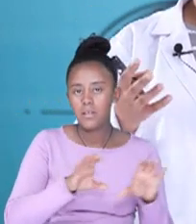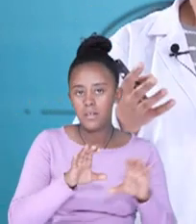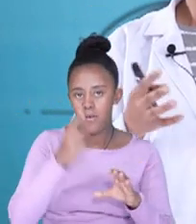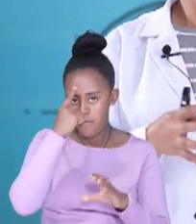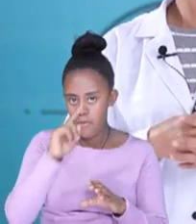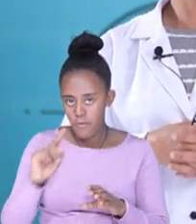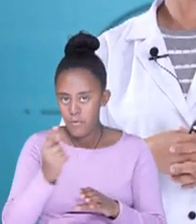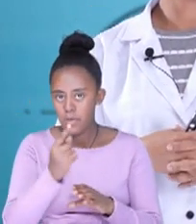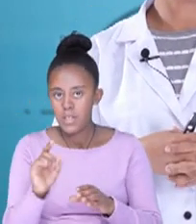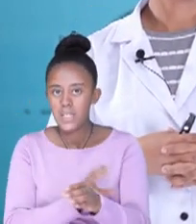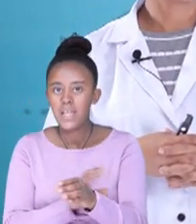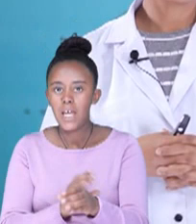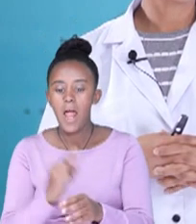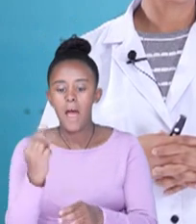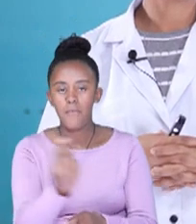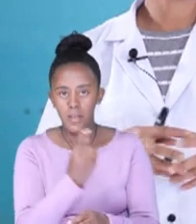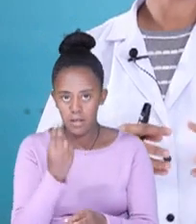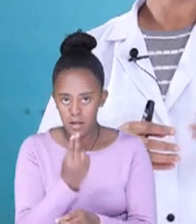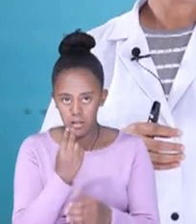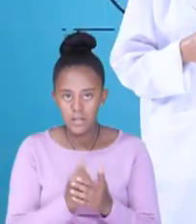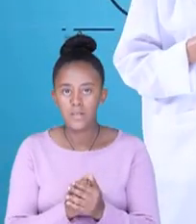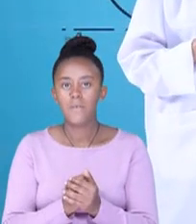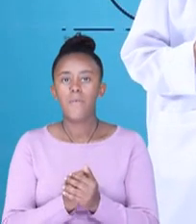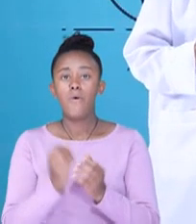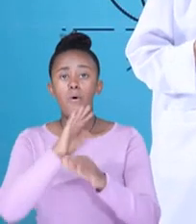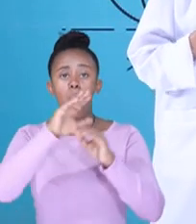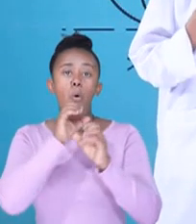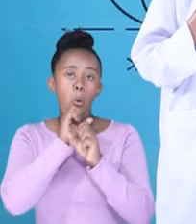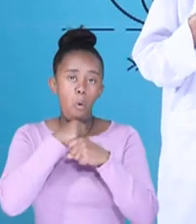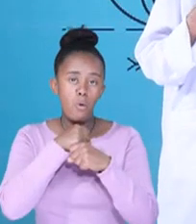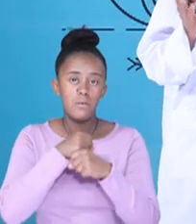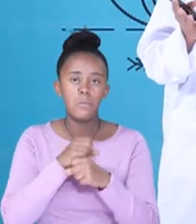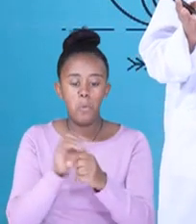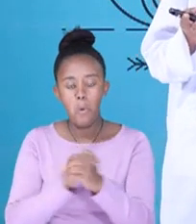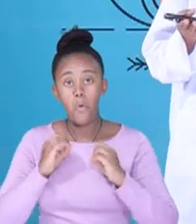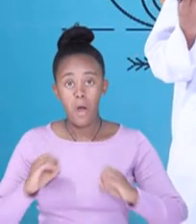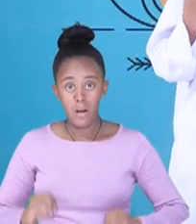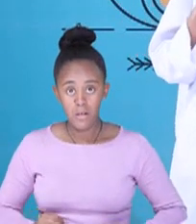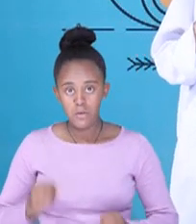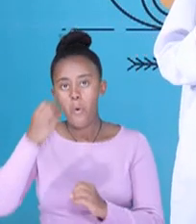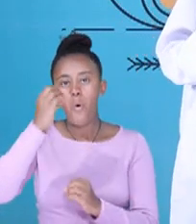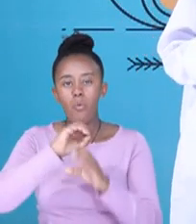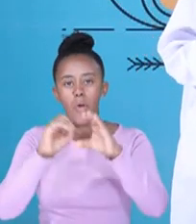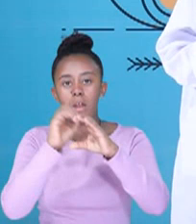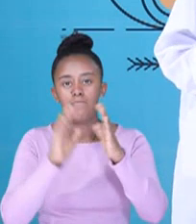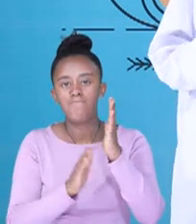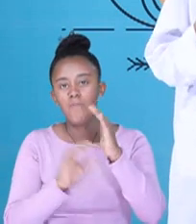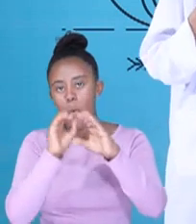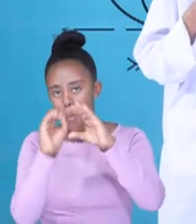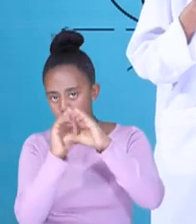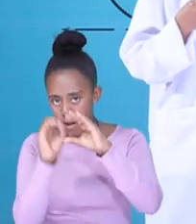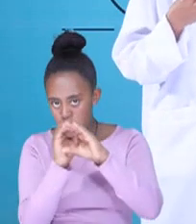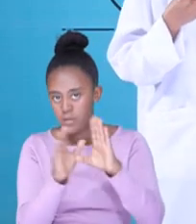for the cell advantage. As I have told you, old organelles must be removed so that new organelle will be